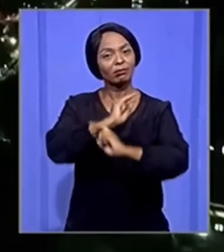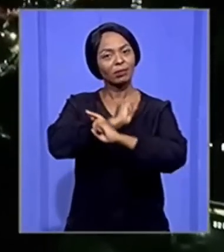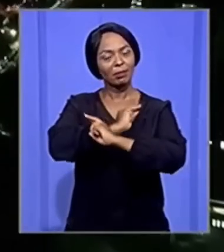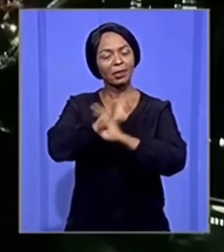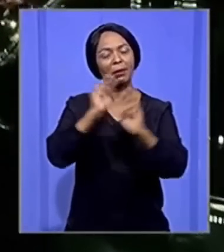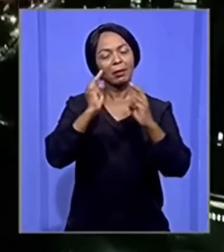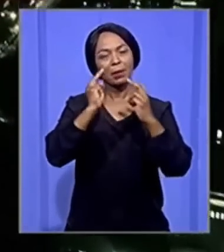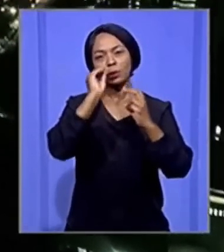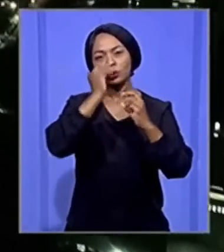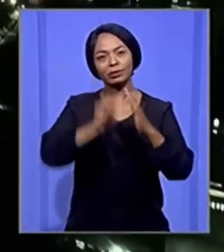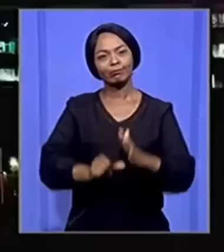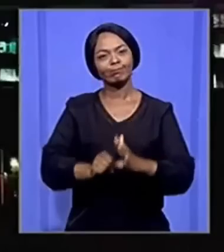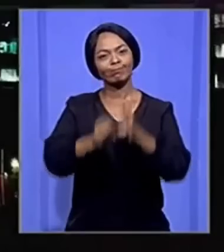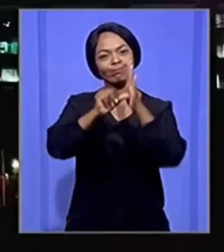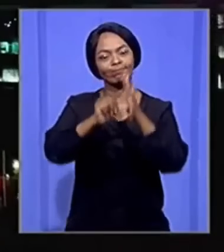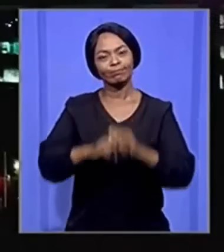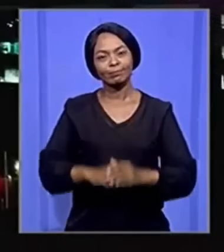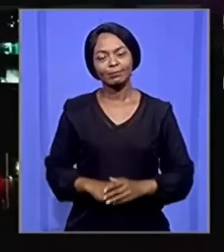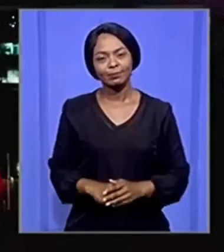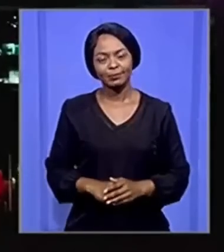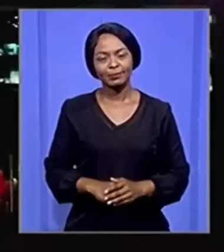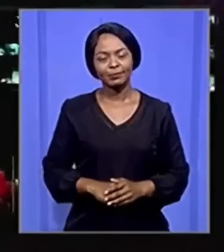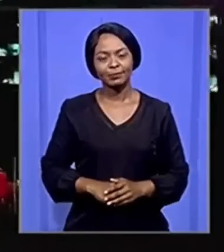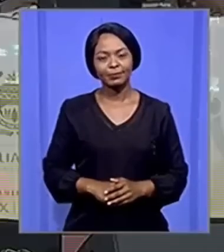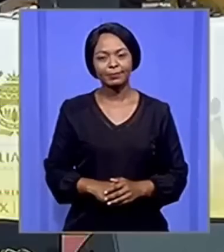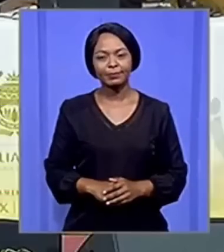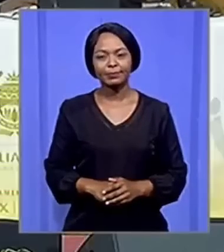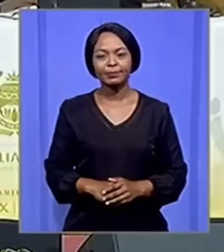A re iketle mmogo ka tshedimosetso.